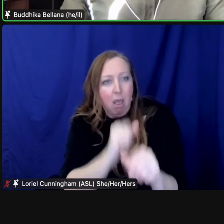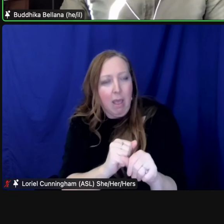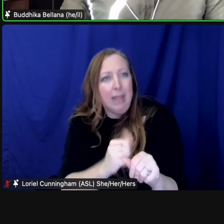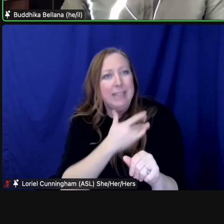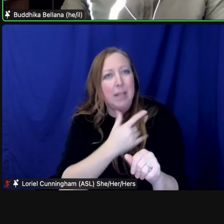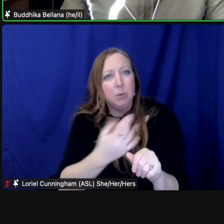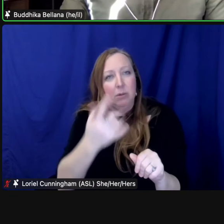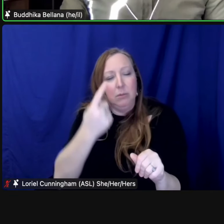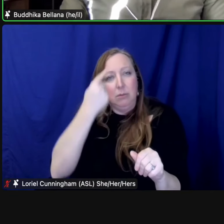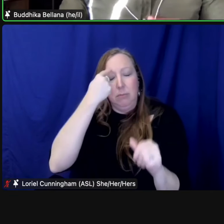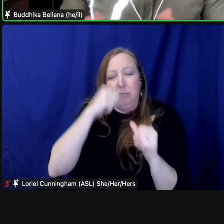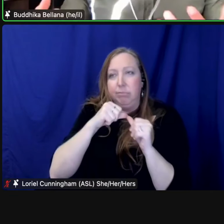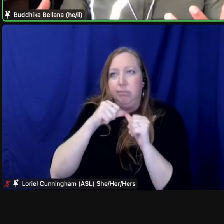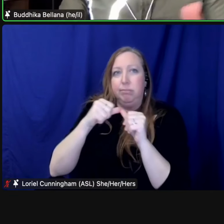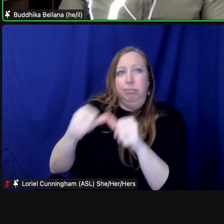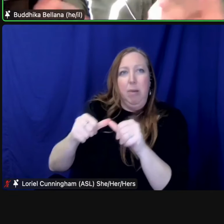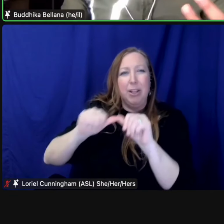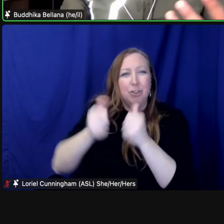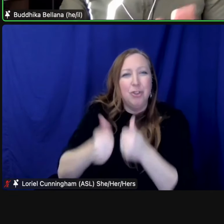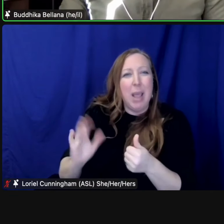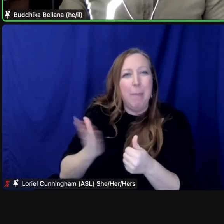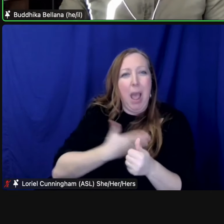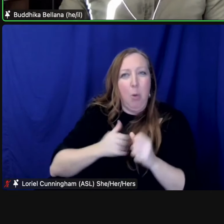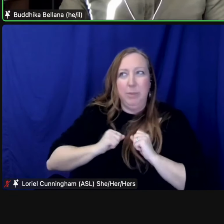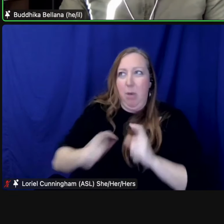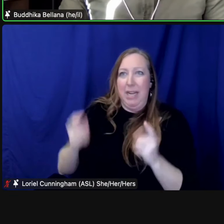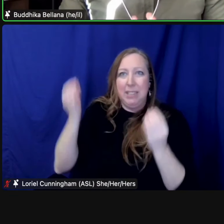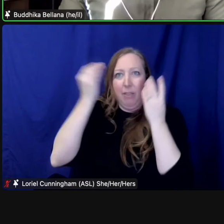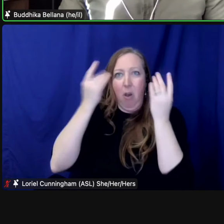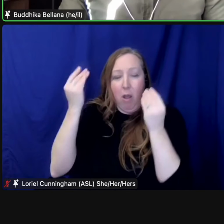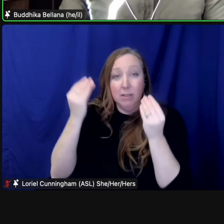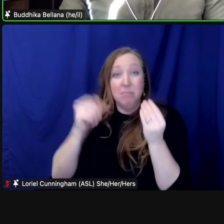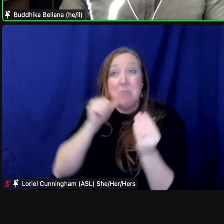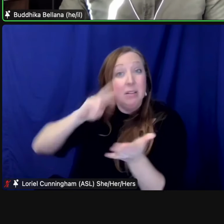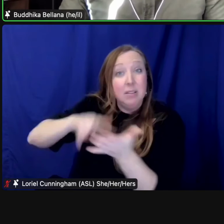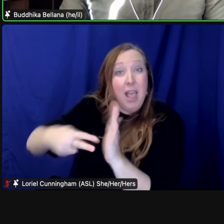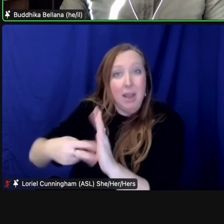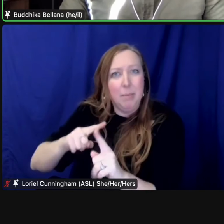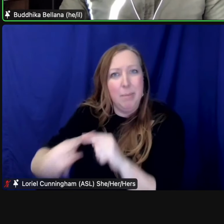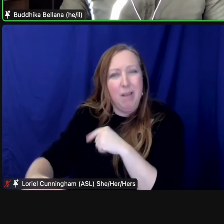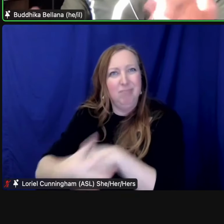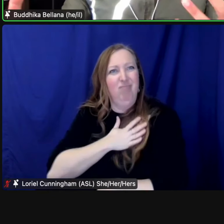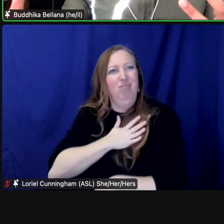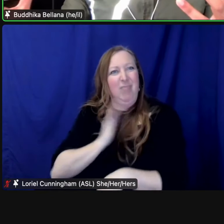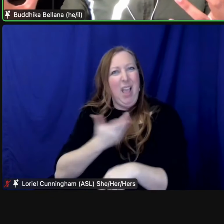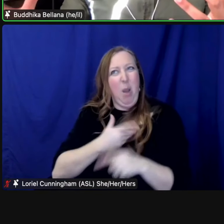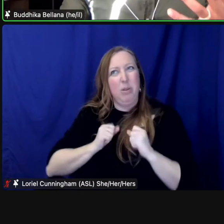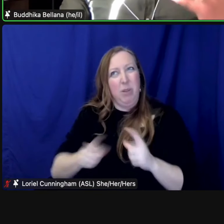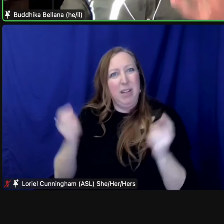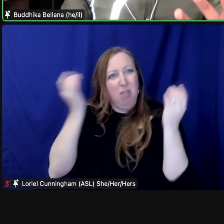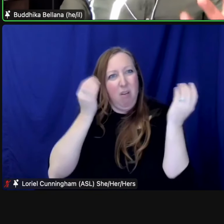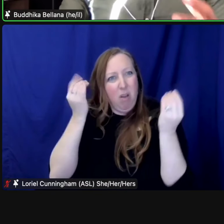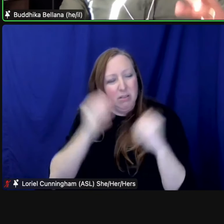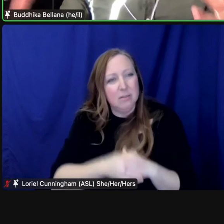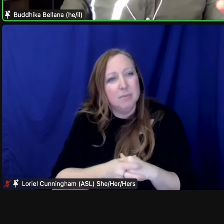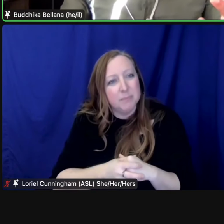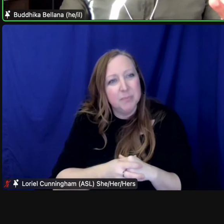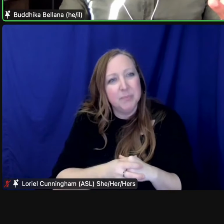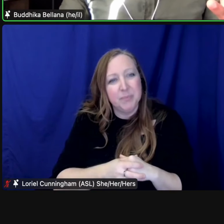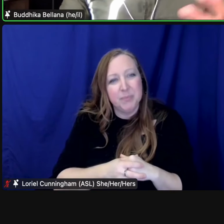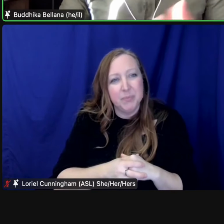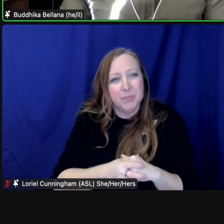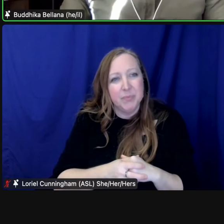our spontaneous thoughts, often against our own intentions. And just